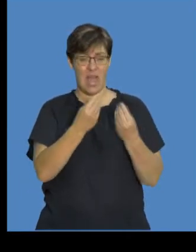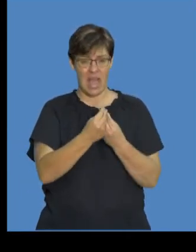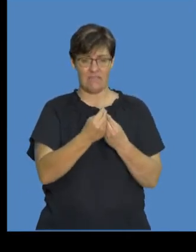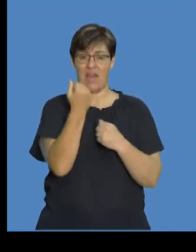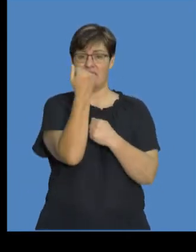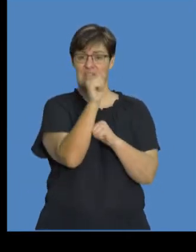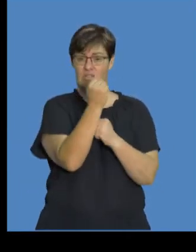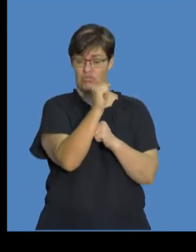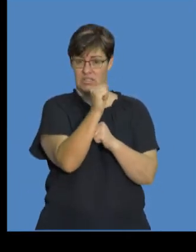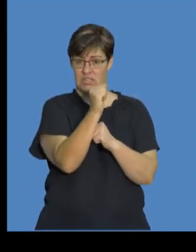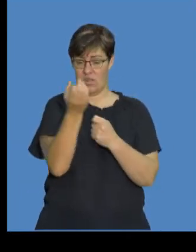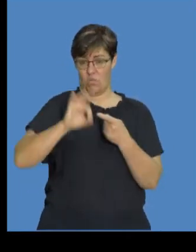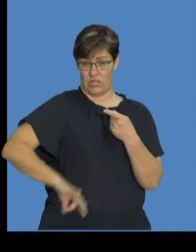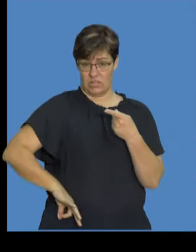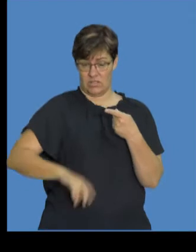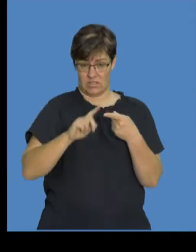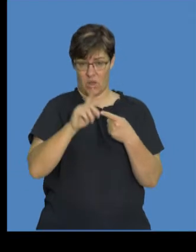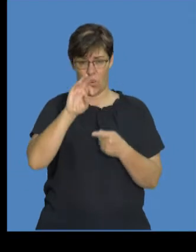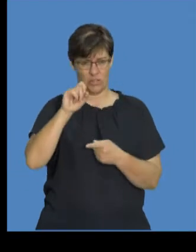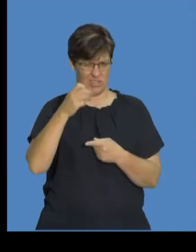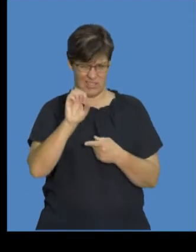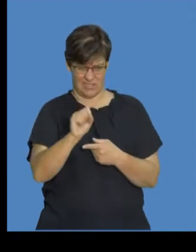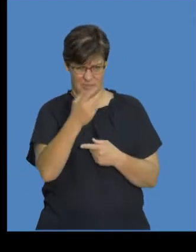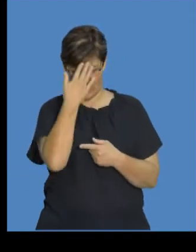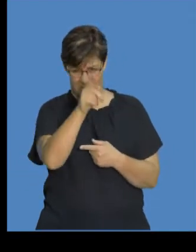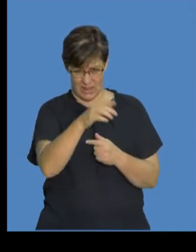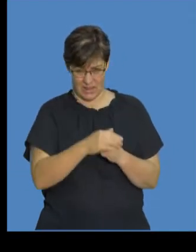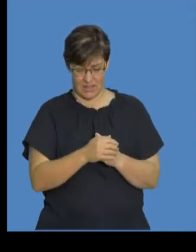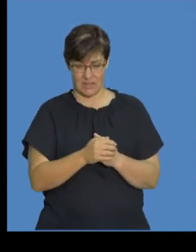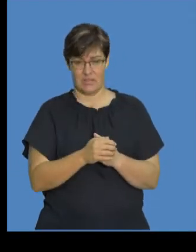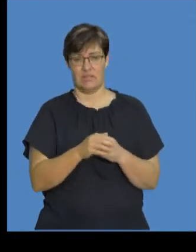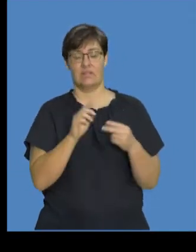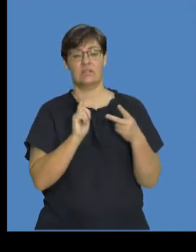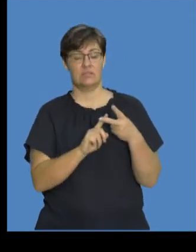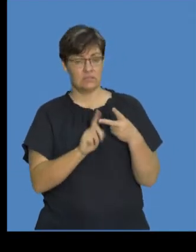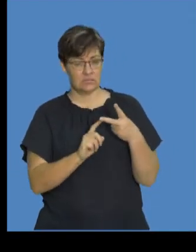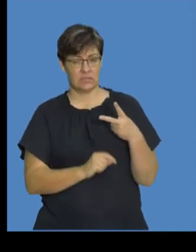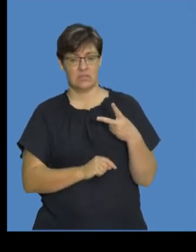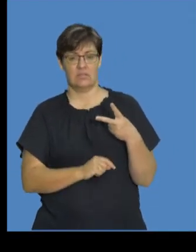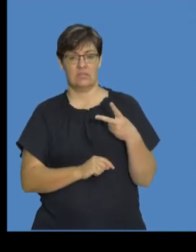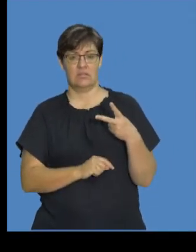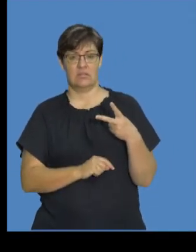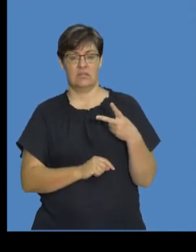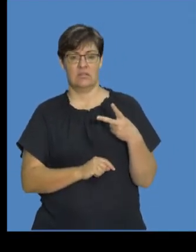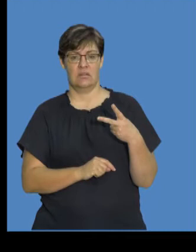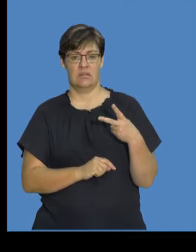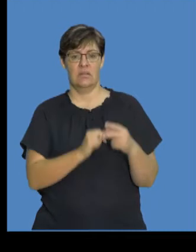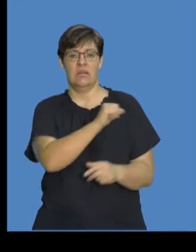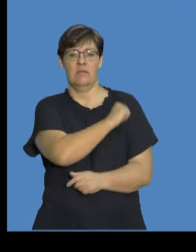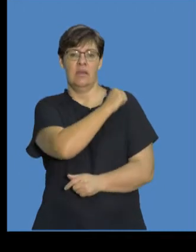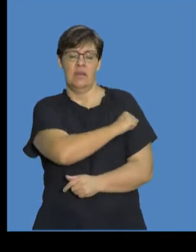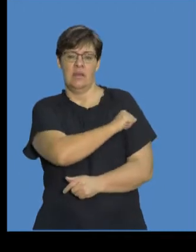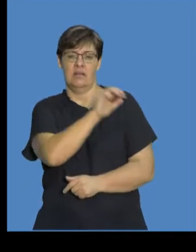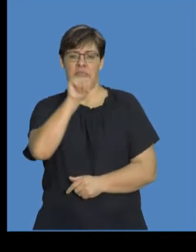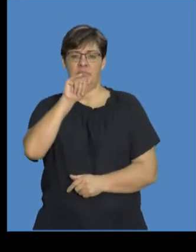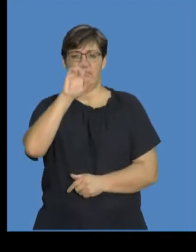factory wages, which is you okay with, you know that, but you also have medical aid